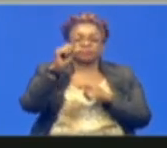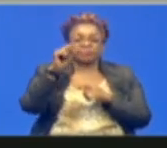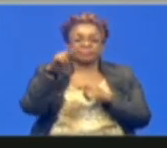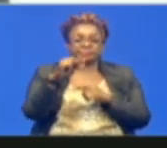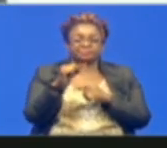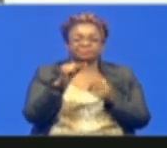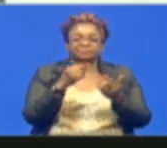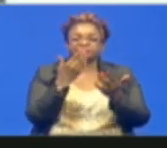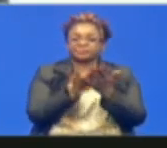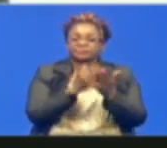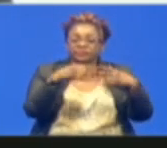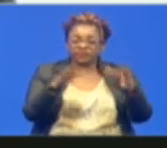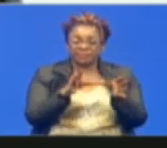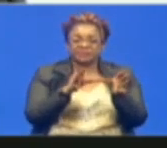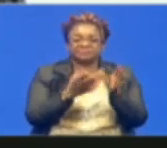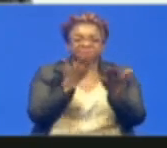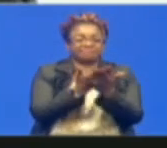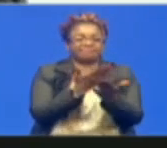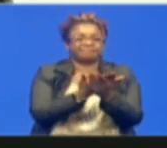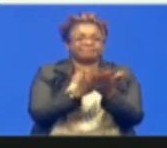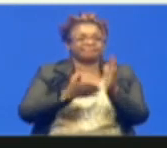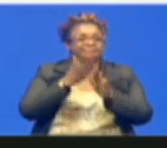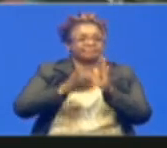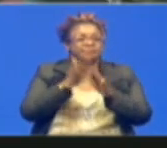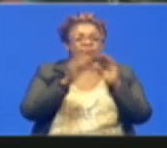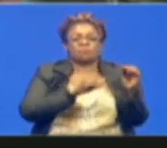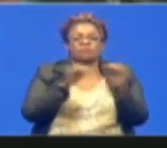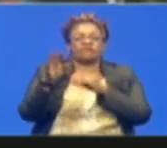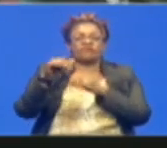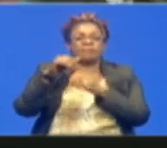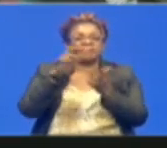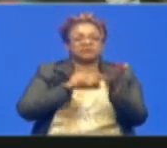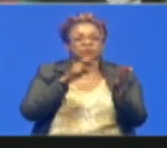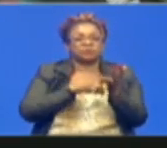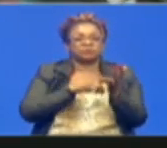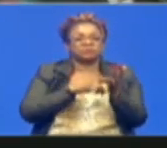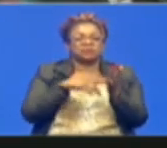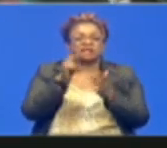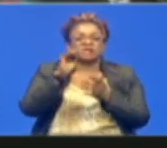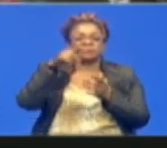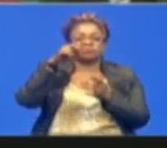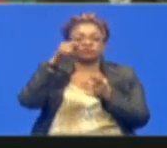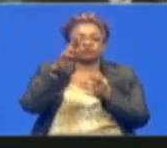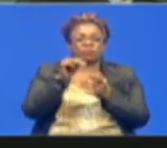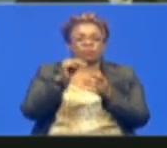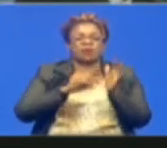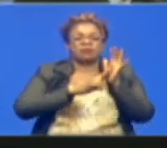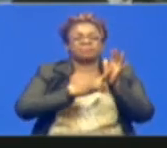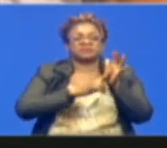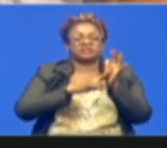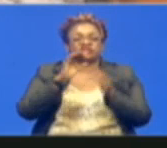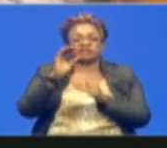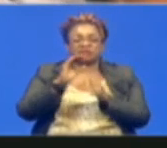a certificate of urgency, seeking to have the case moved from Machakos lawyer Vincent Kiptun, who represents Chesang's family, arguing